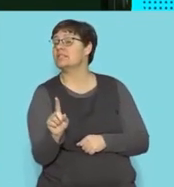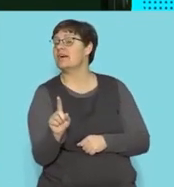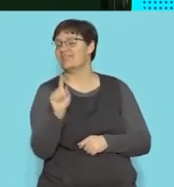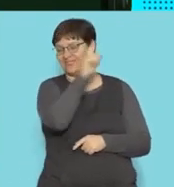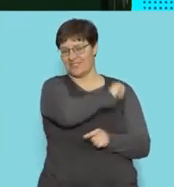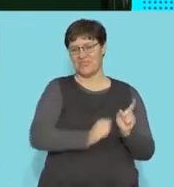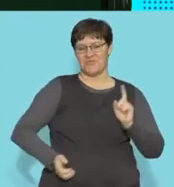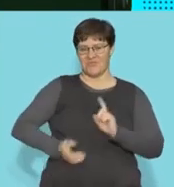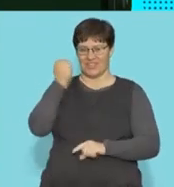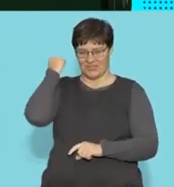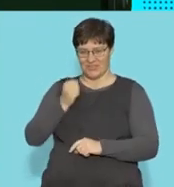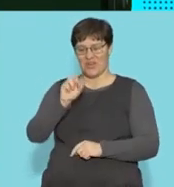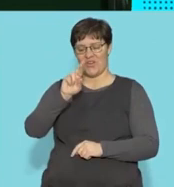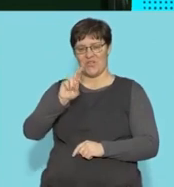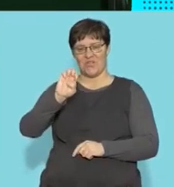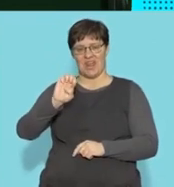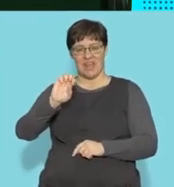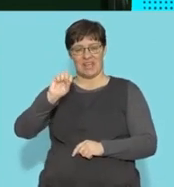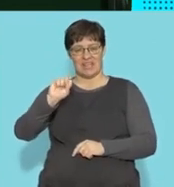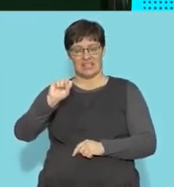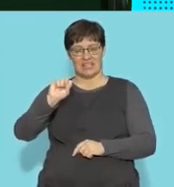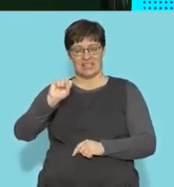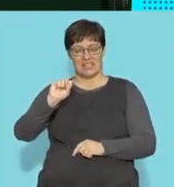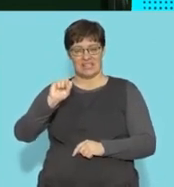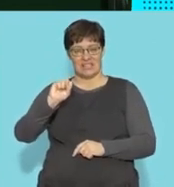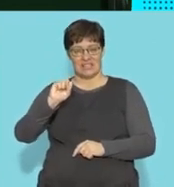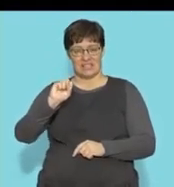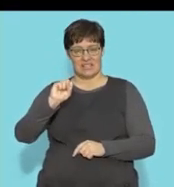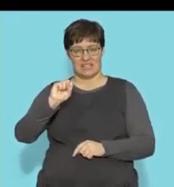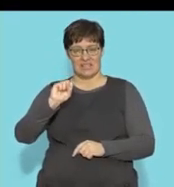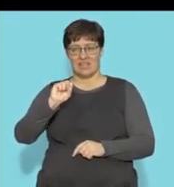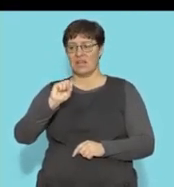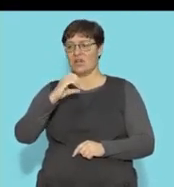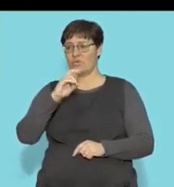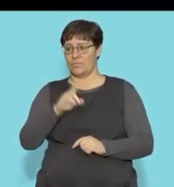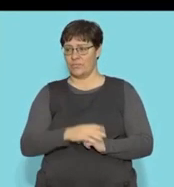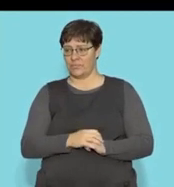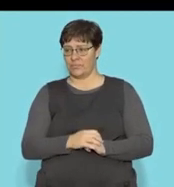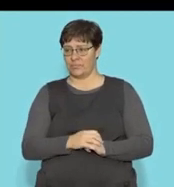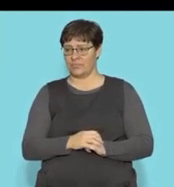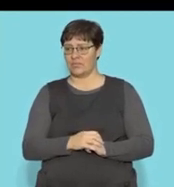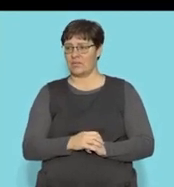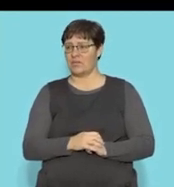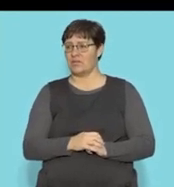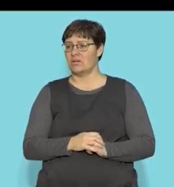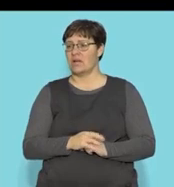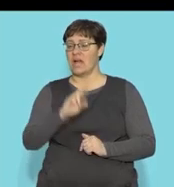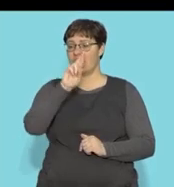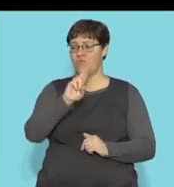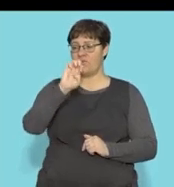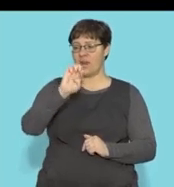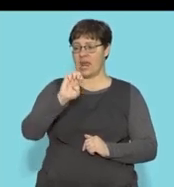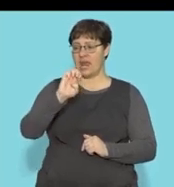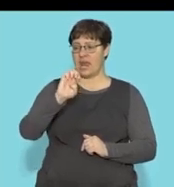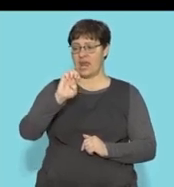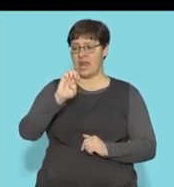strategy rescue? Let's remind ourselves very briefly of that strategy.